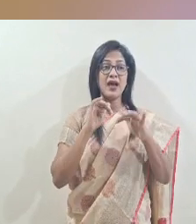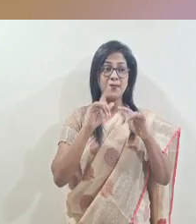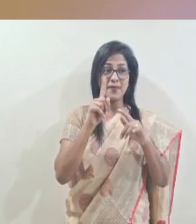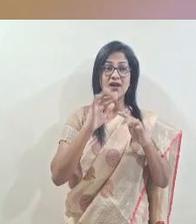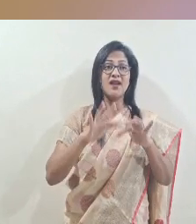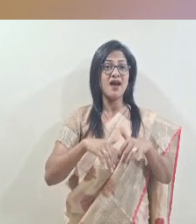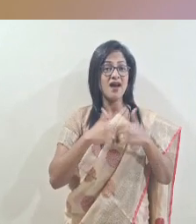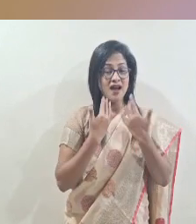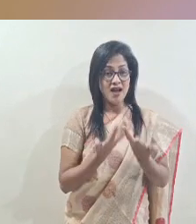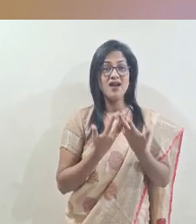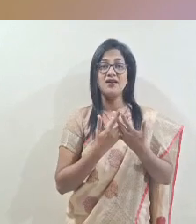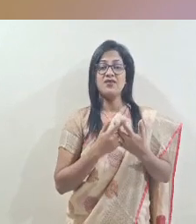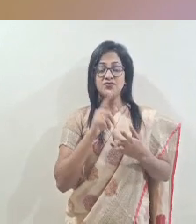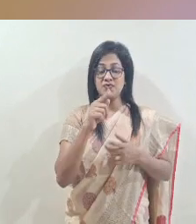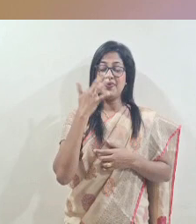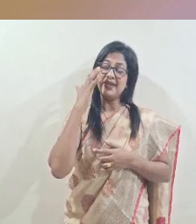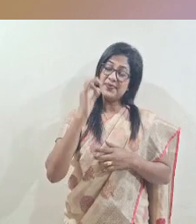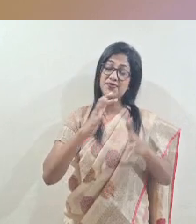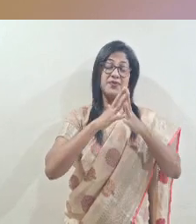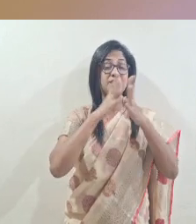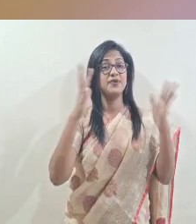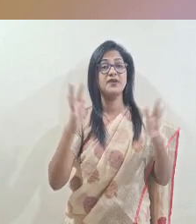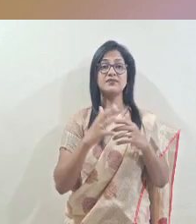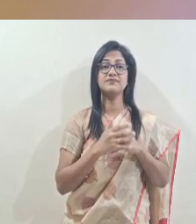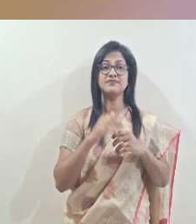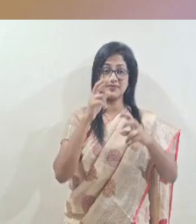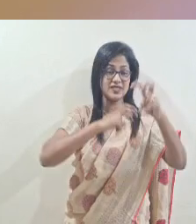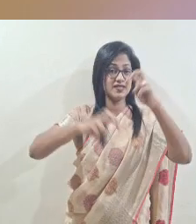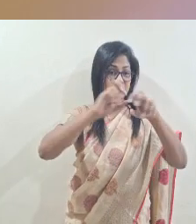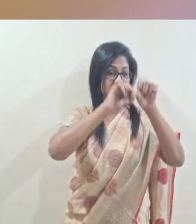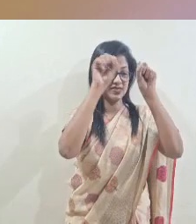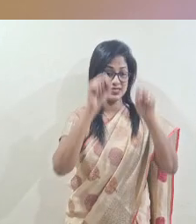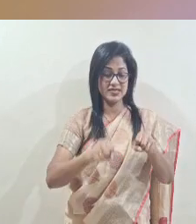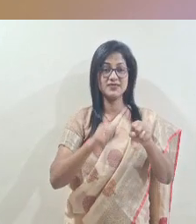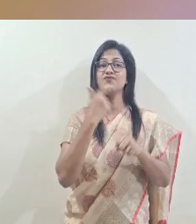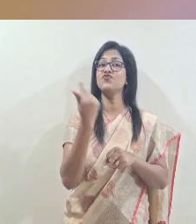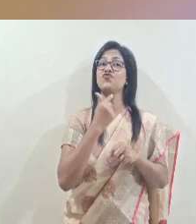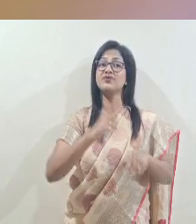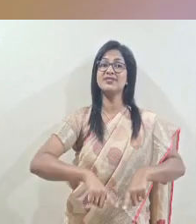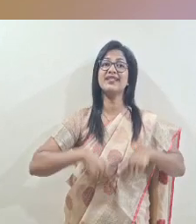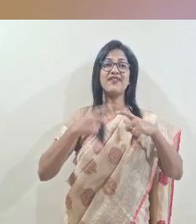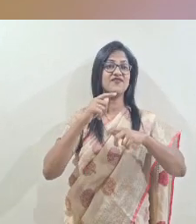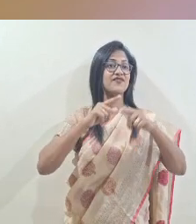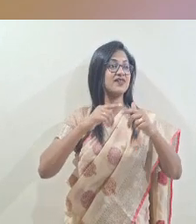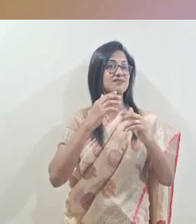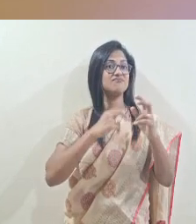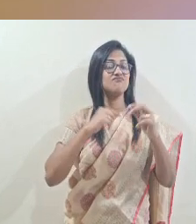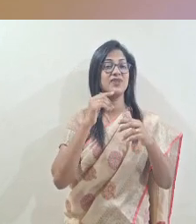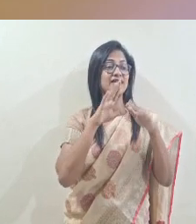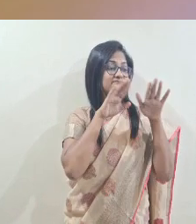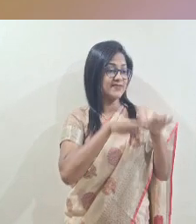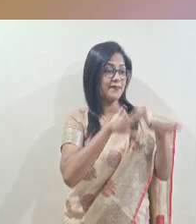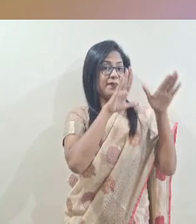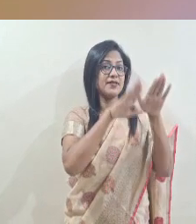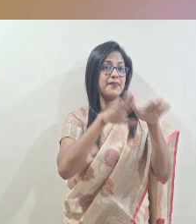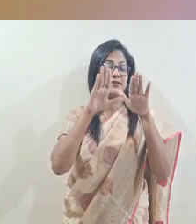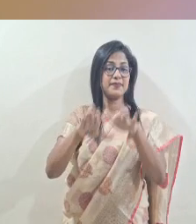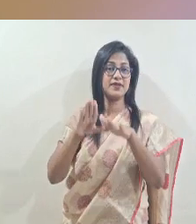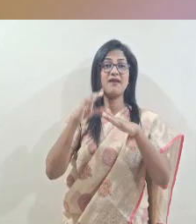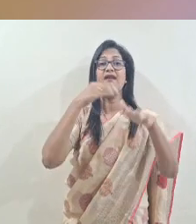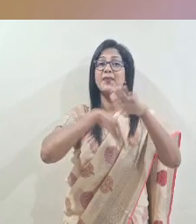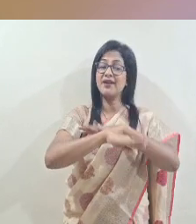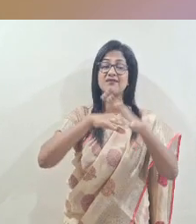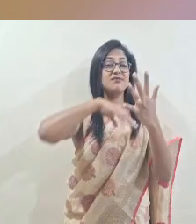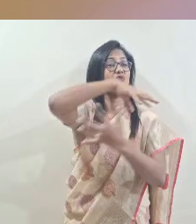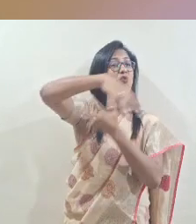you so one major thing is that transportation system is one of the lifelines, and it is very interdependent, and there are so many